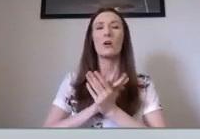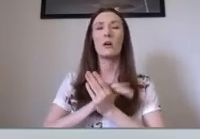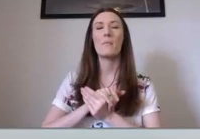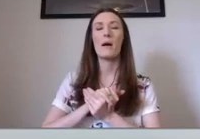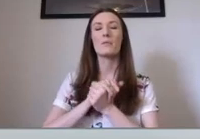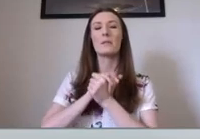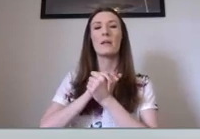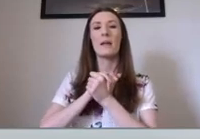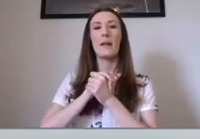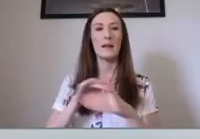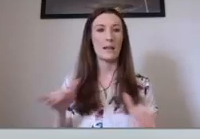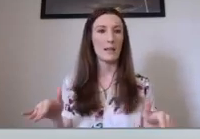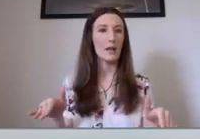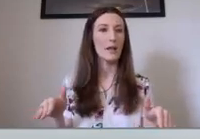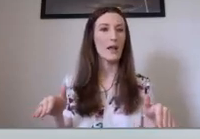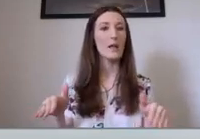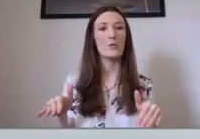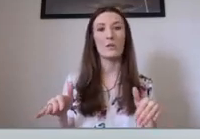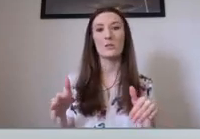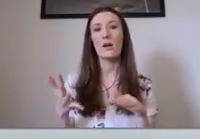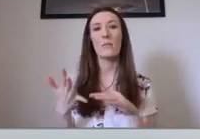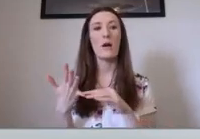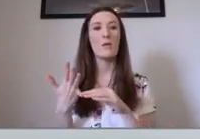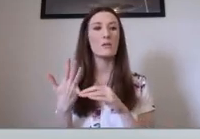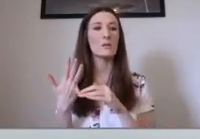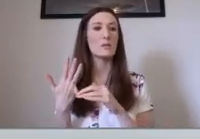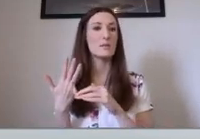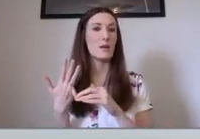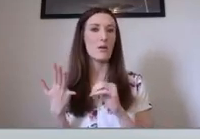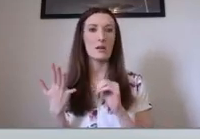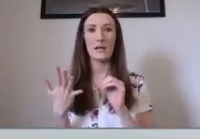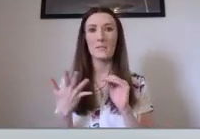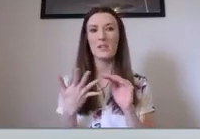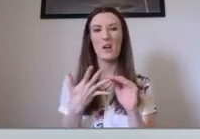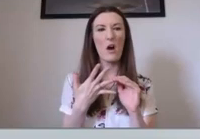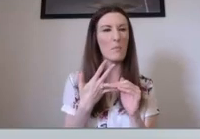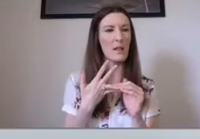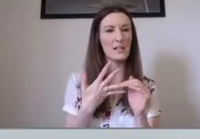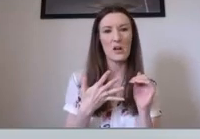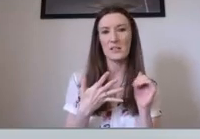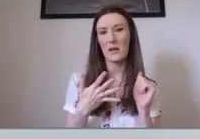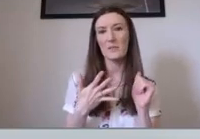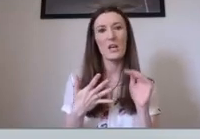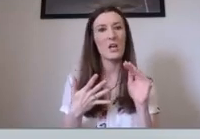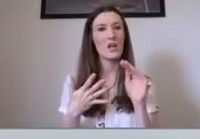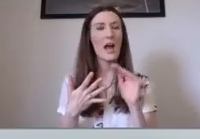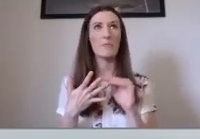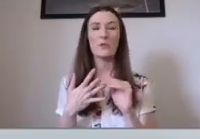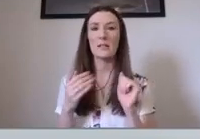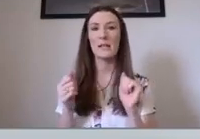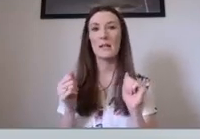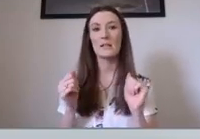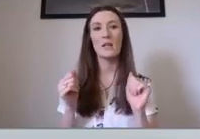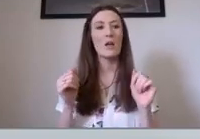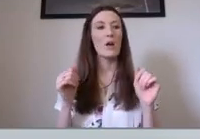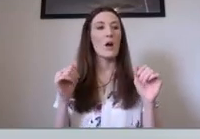can talk about anything. Okay? You can talk about subtle concepts, complex concepts,